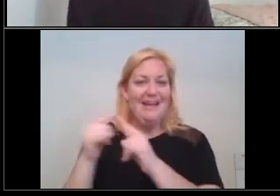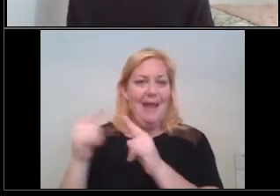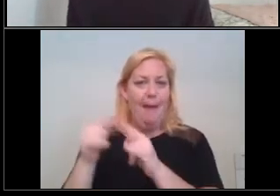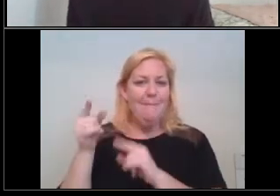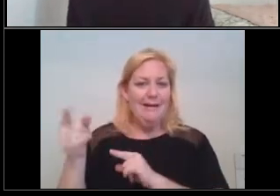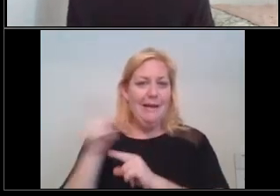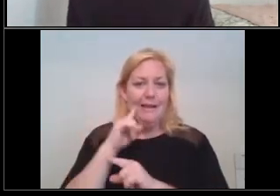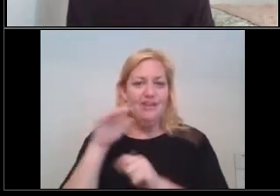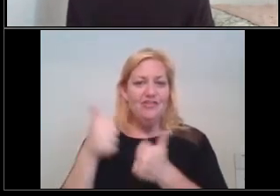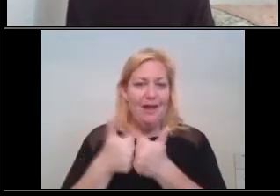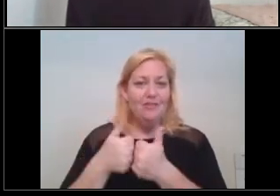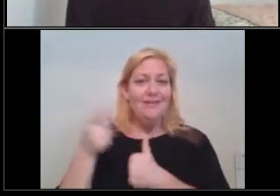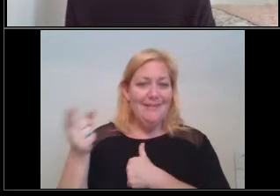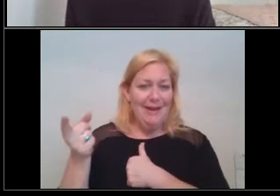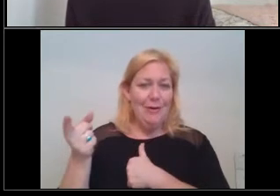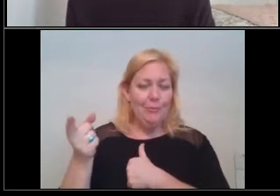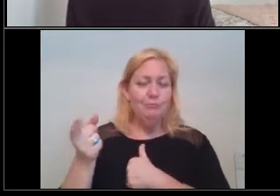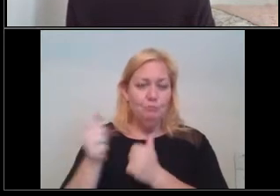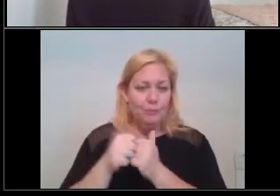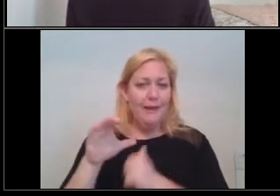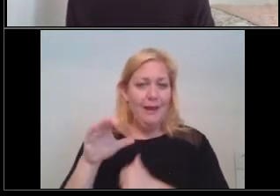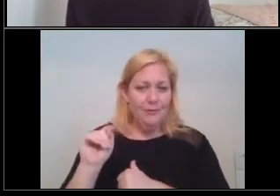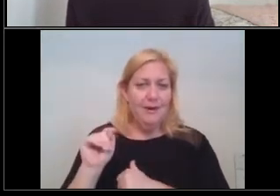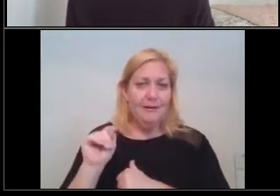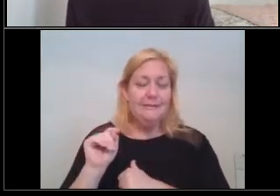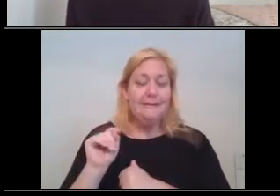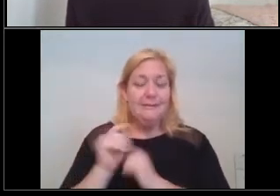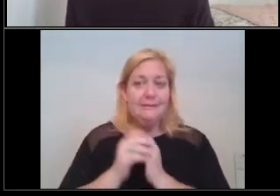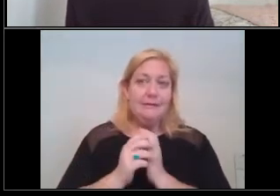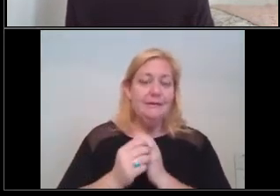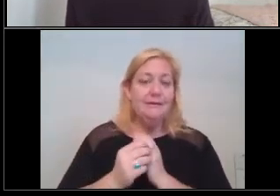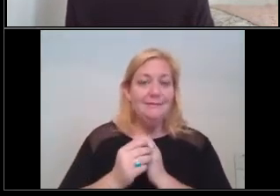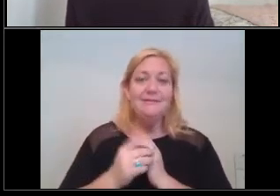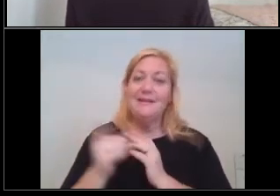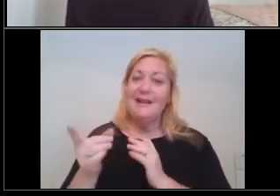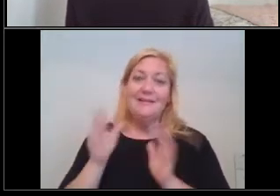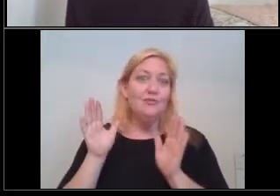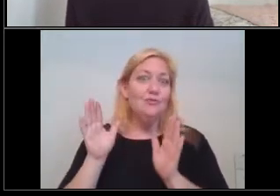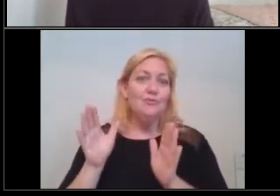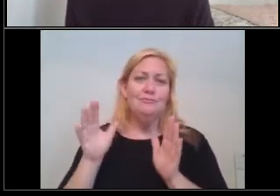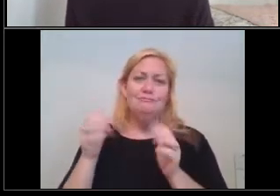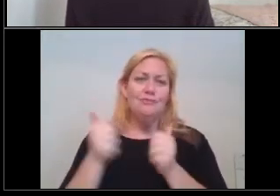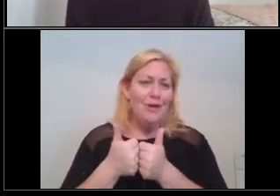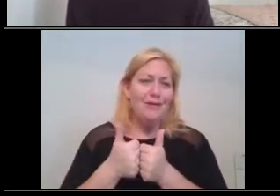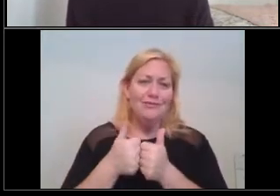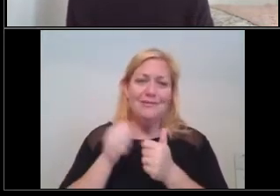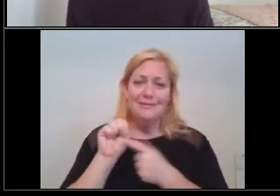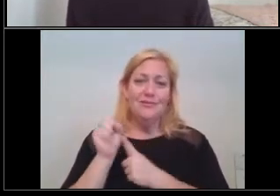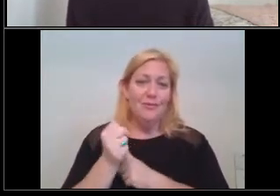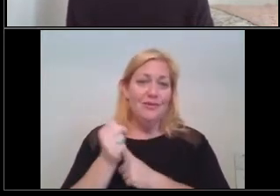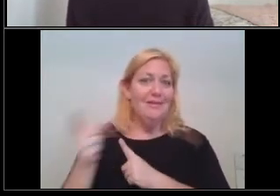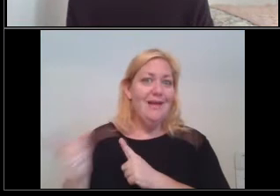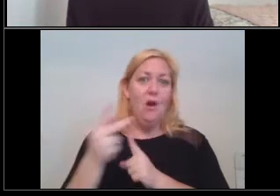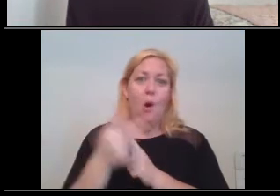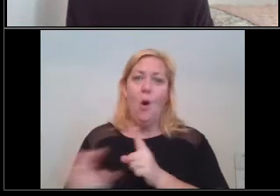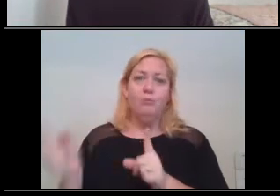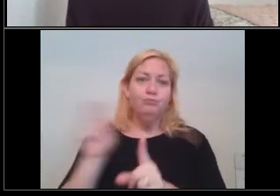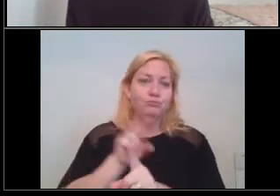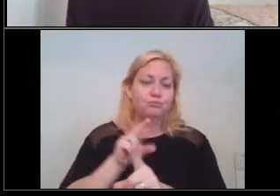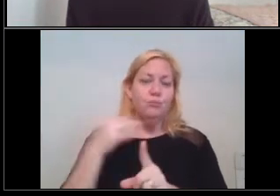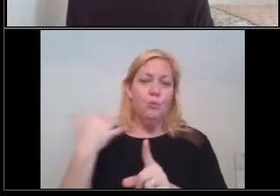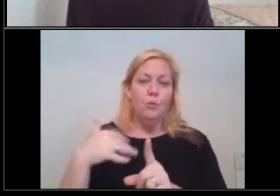challenges there. And it's a incredibly challenging situation, I think, on all fronts, and want to